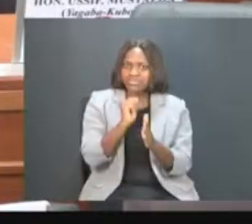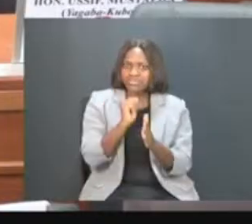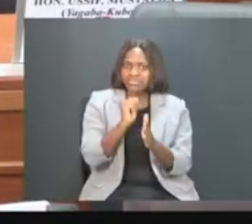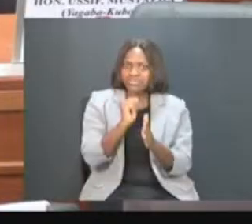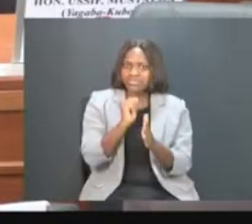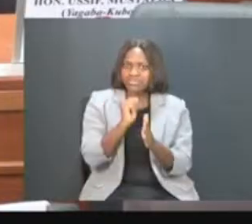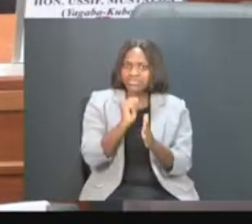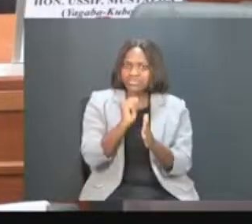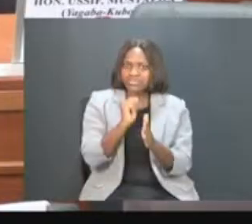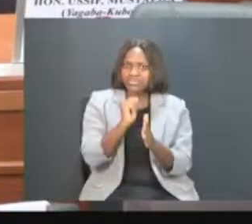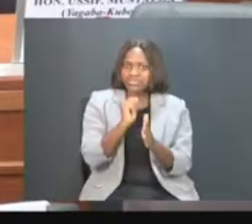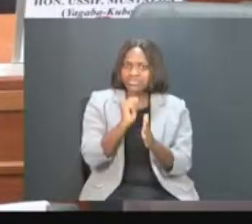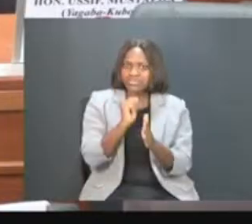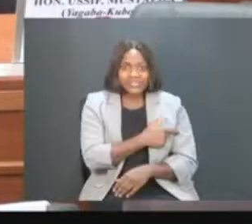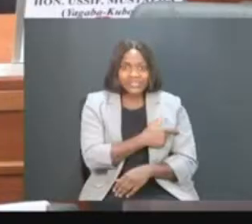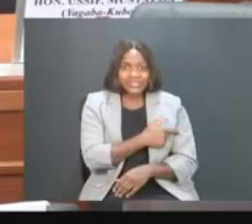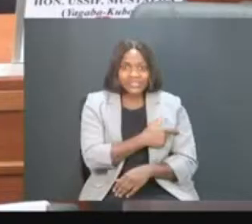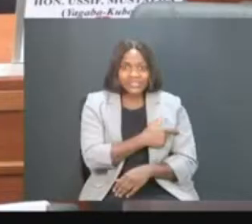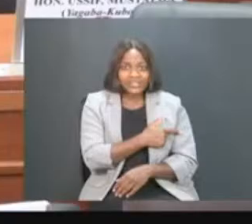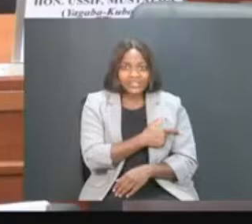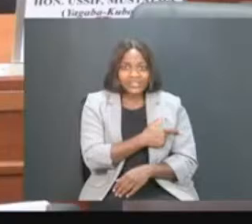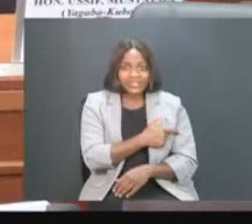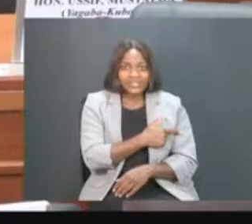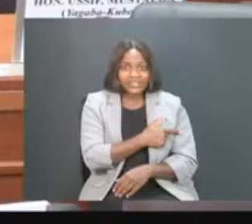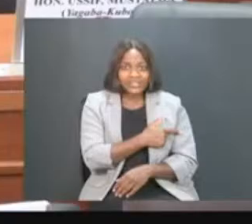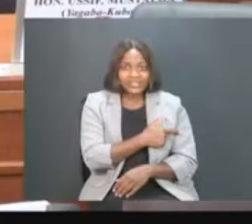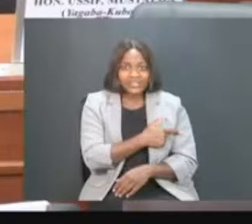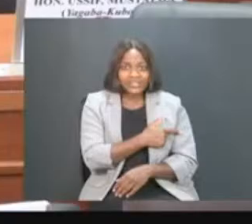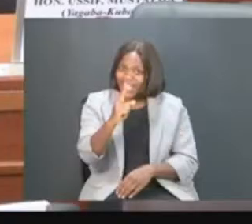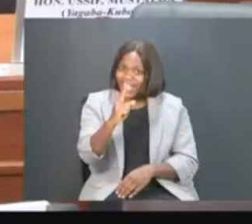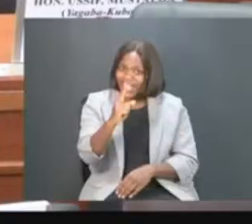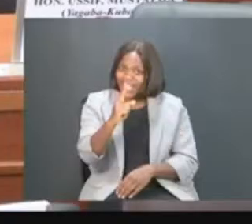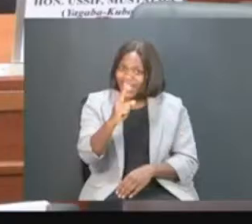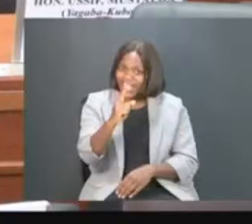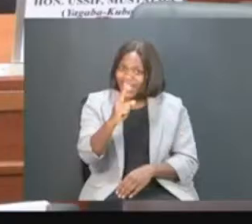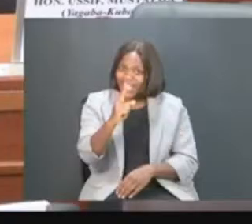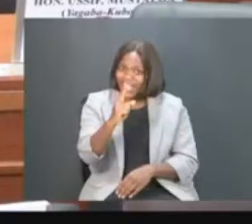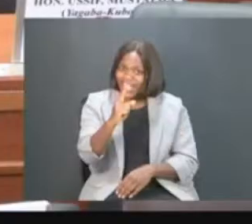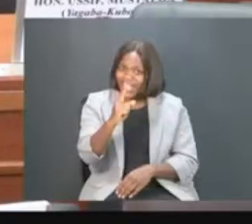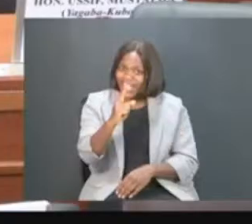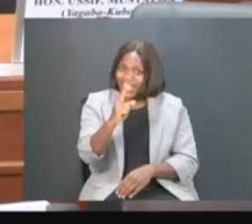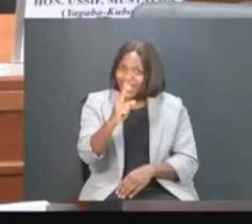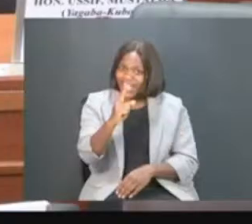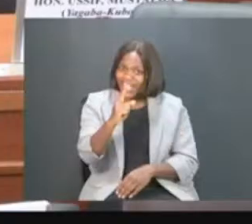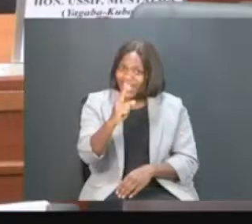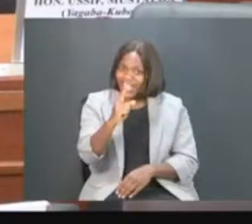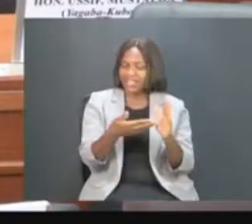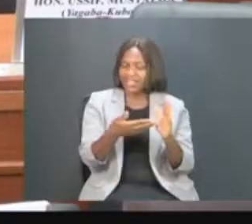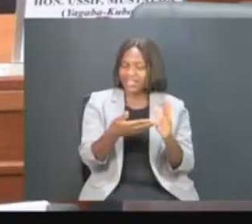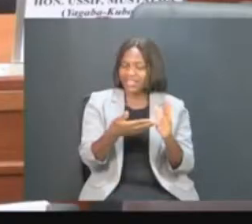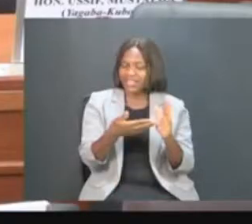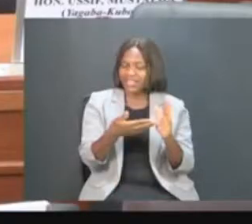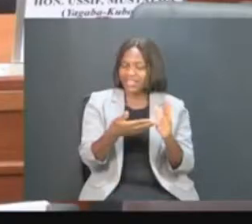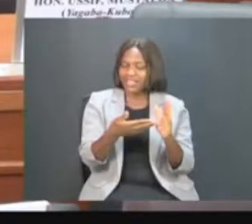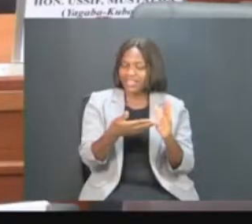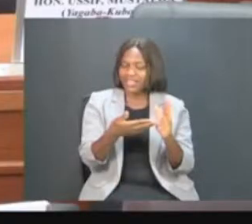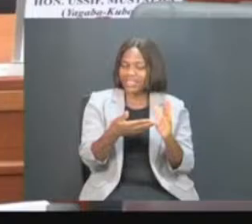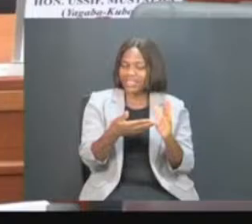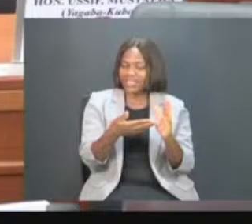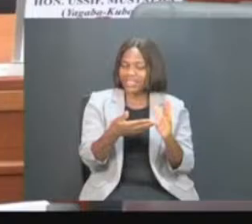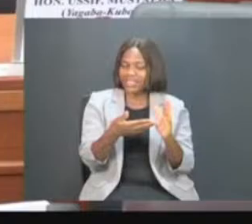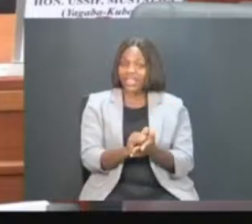AG. Not one of these agencies is mentioned in this. But if indeed this bill is to compel